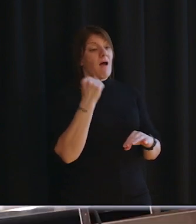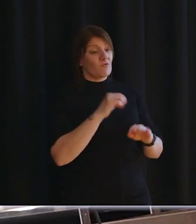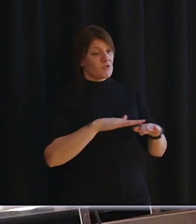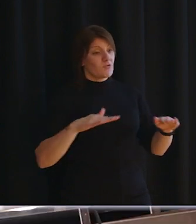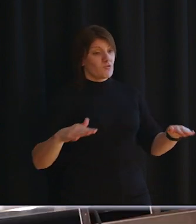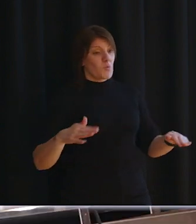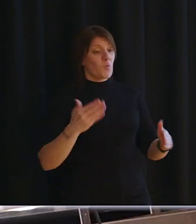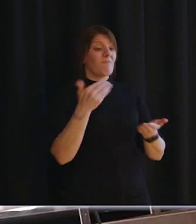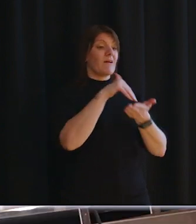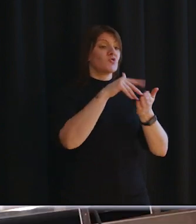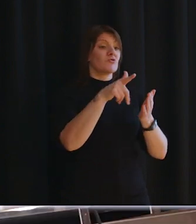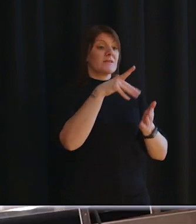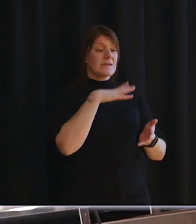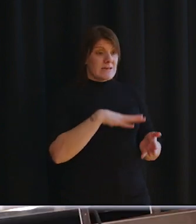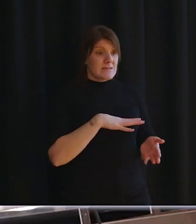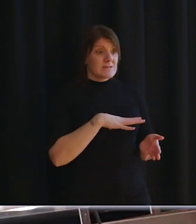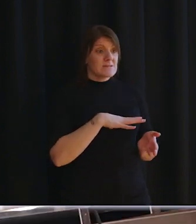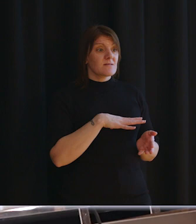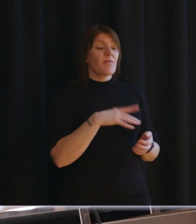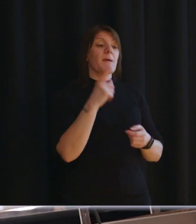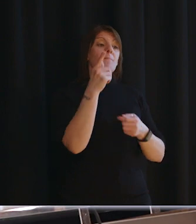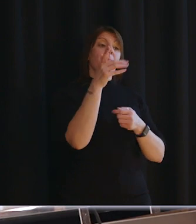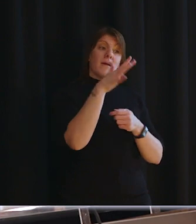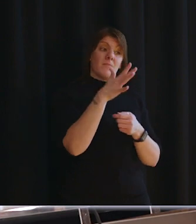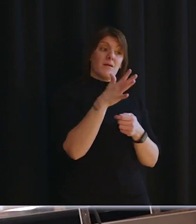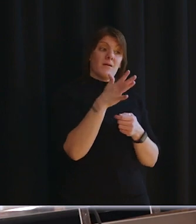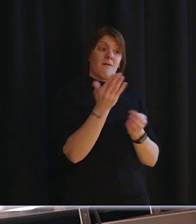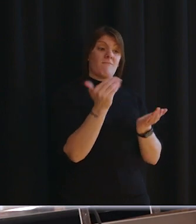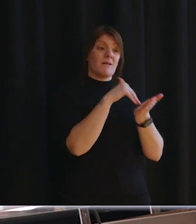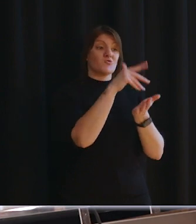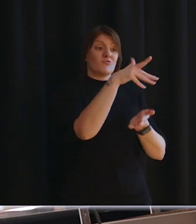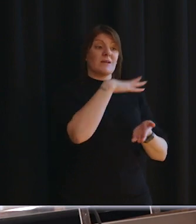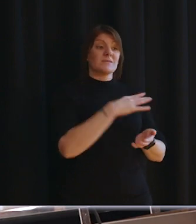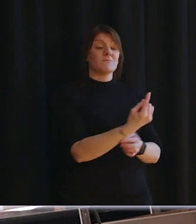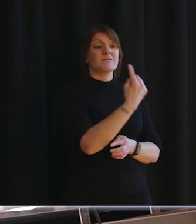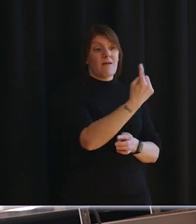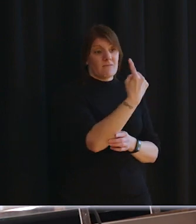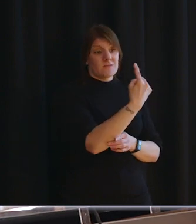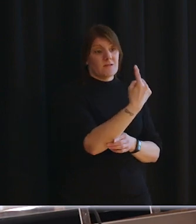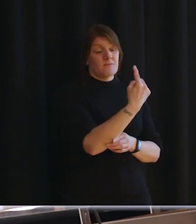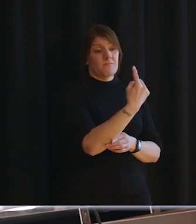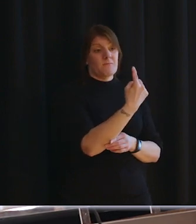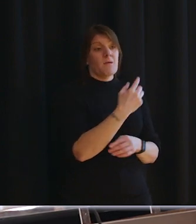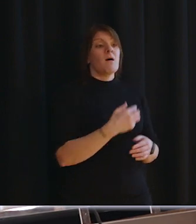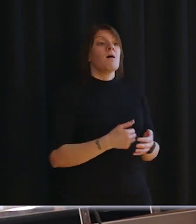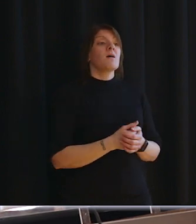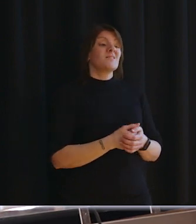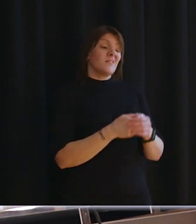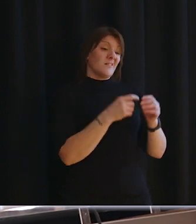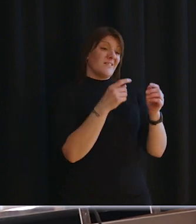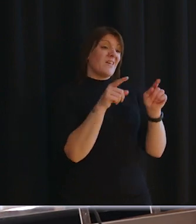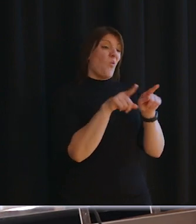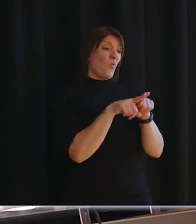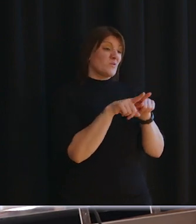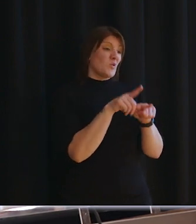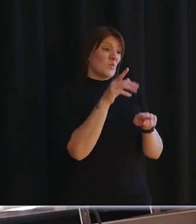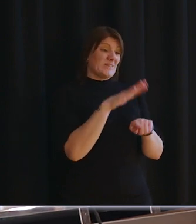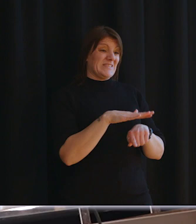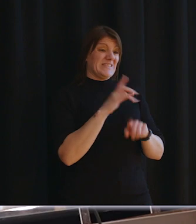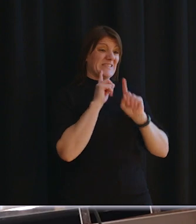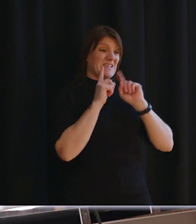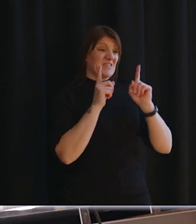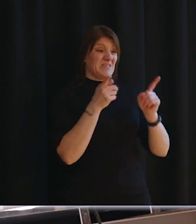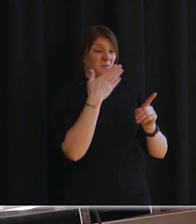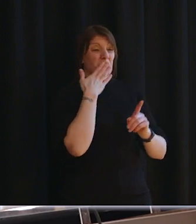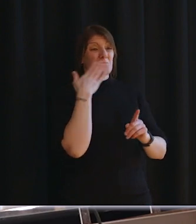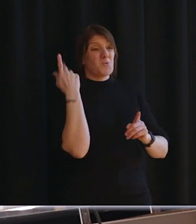needs. They might have additional needs themselves. But there will also be teachers that don't have that experience and will need a